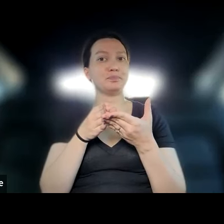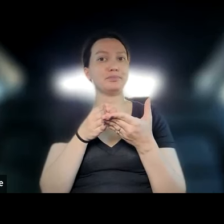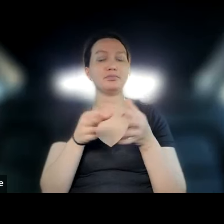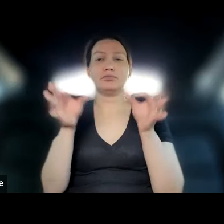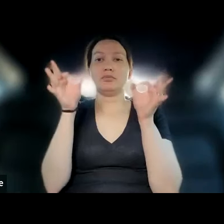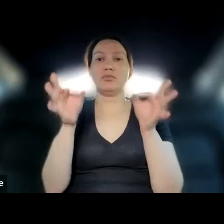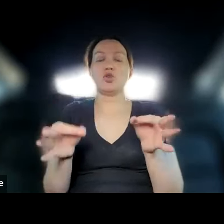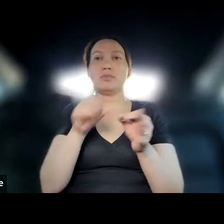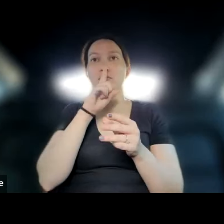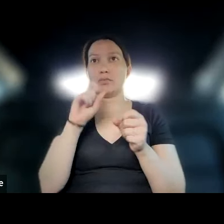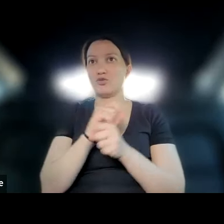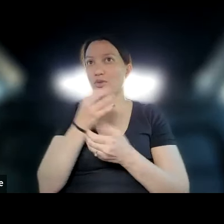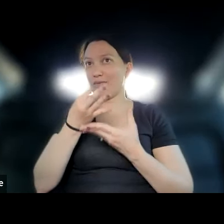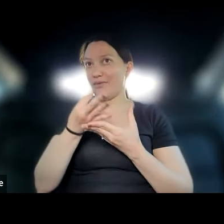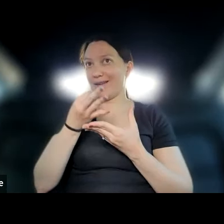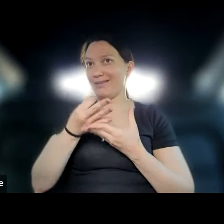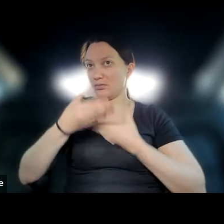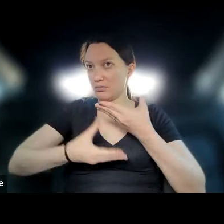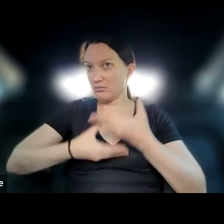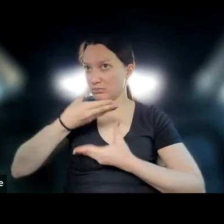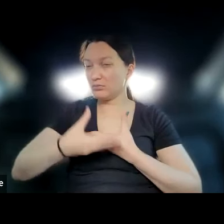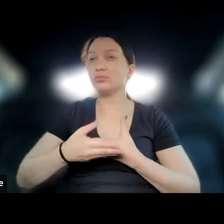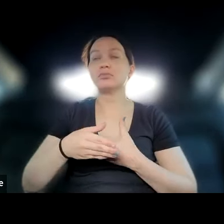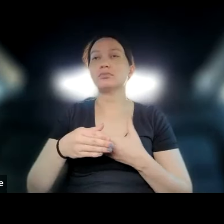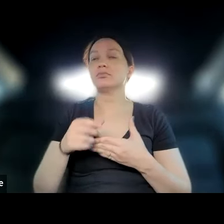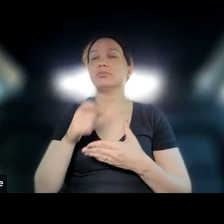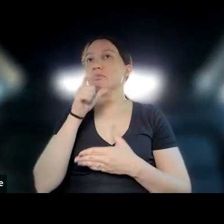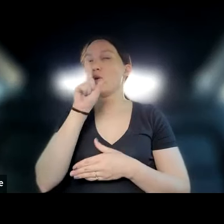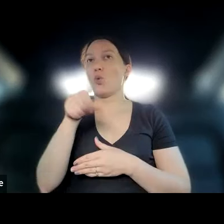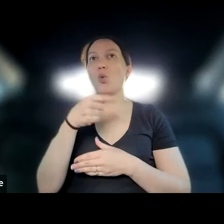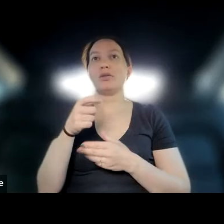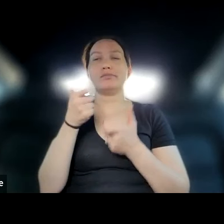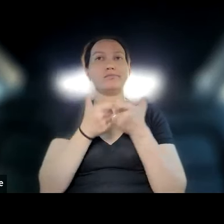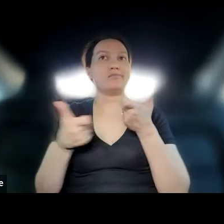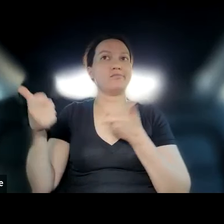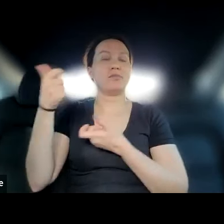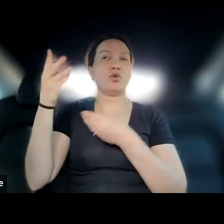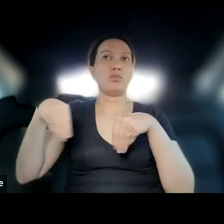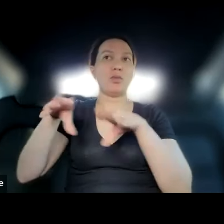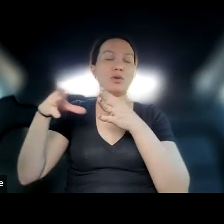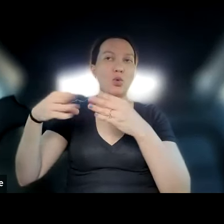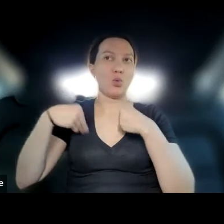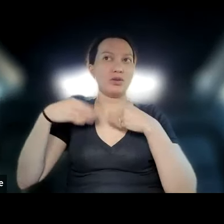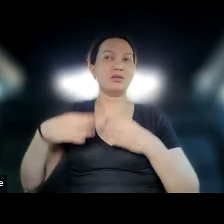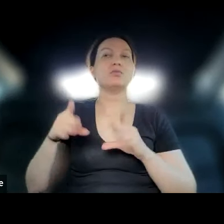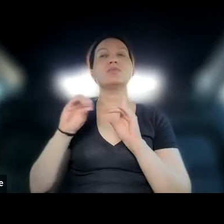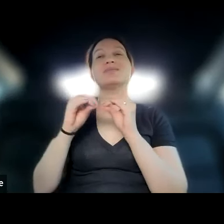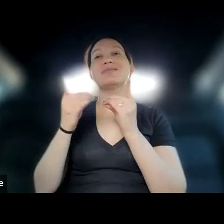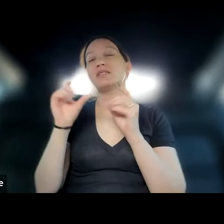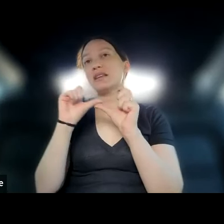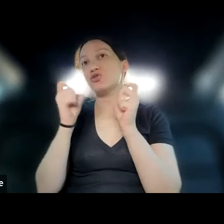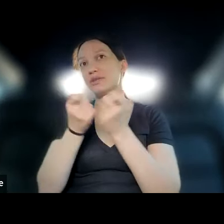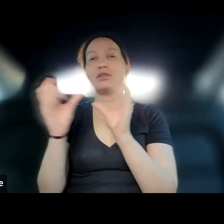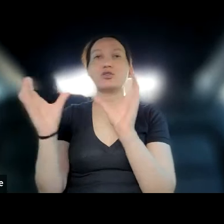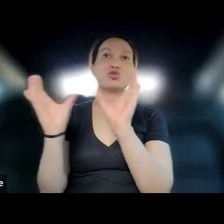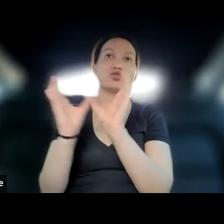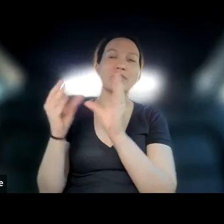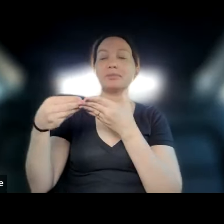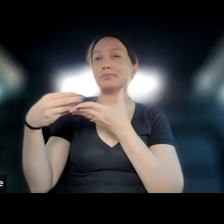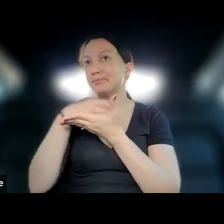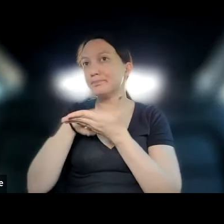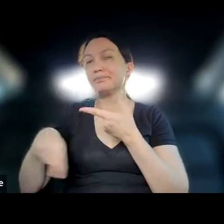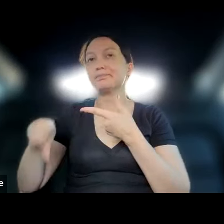the actual financing mechanism, but it is not just administered by the property owner. It is done through district agencies that certify income and